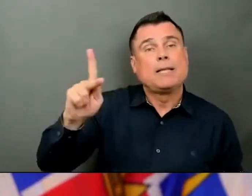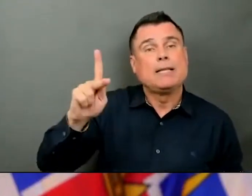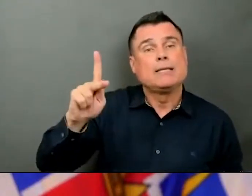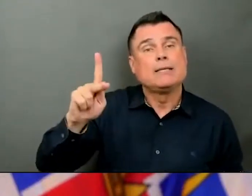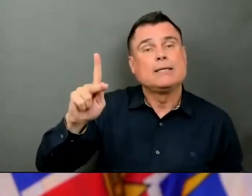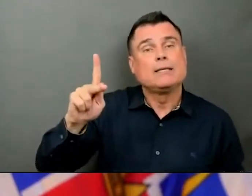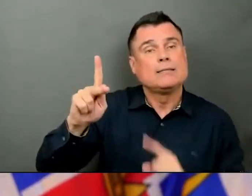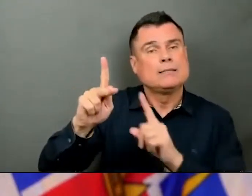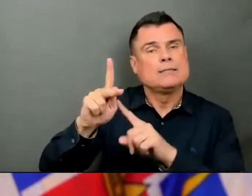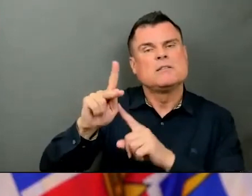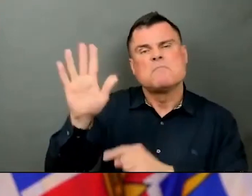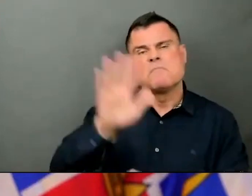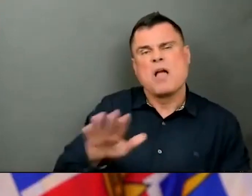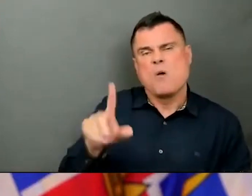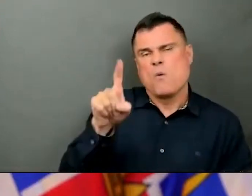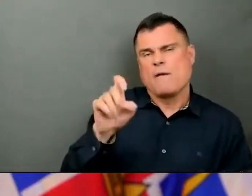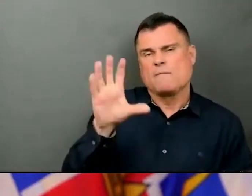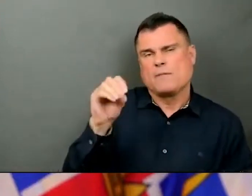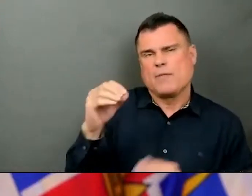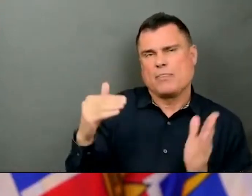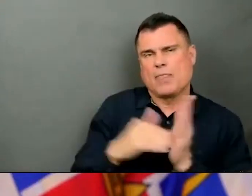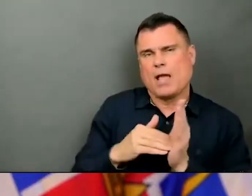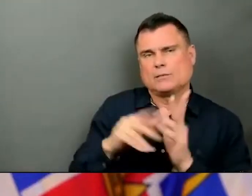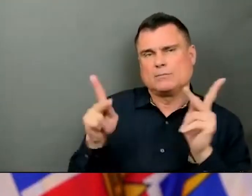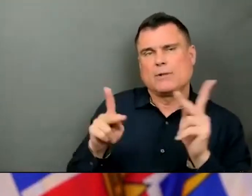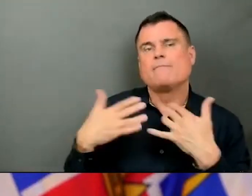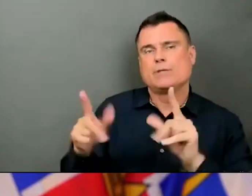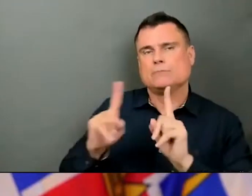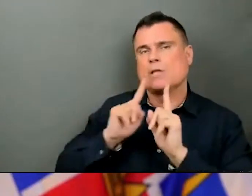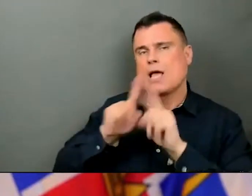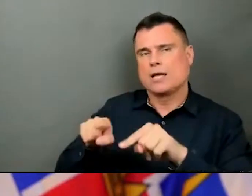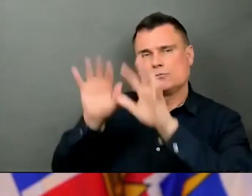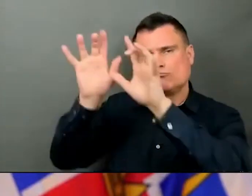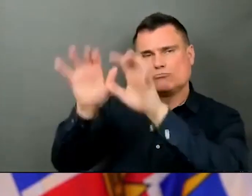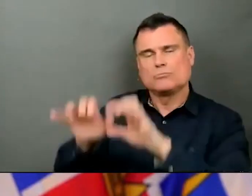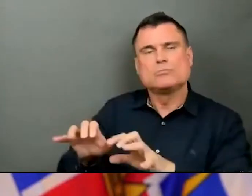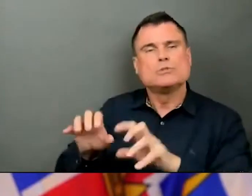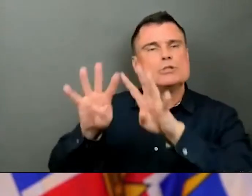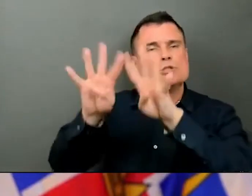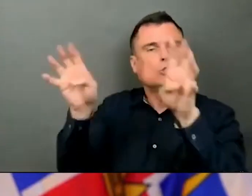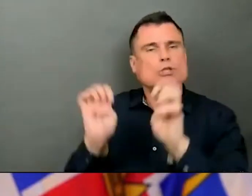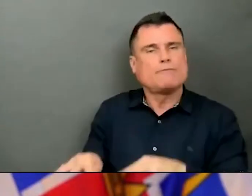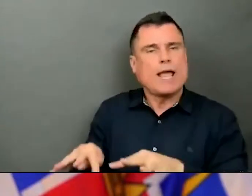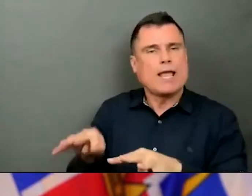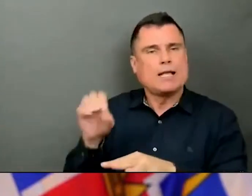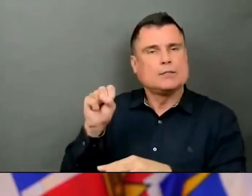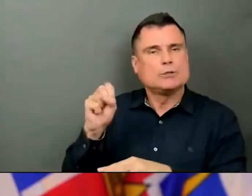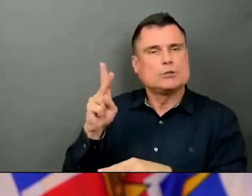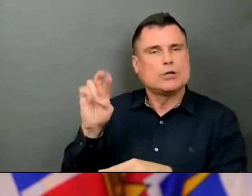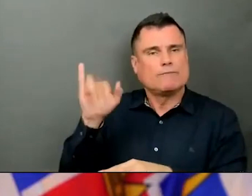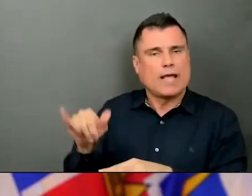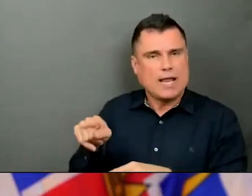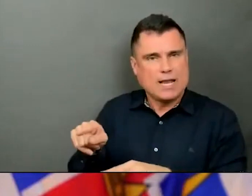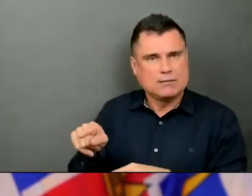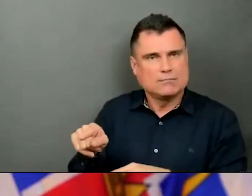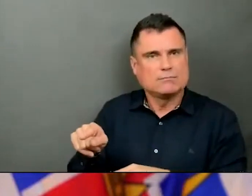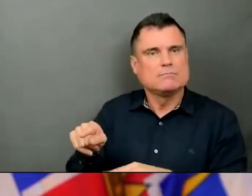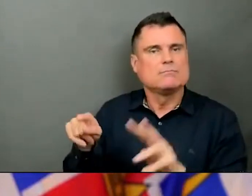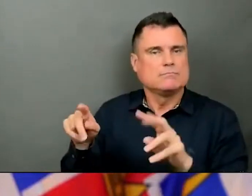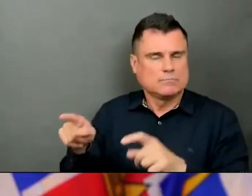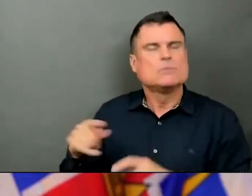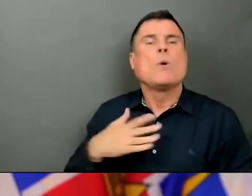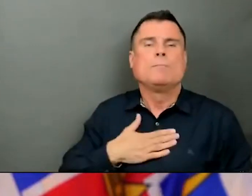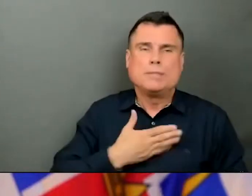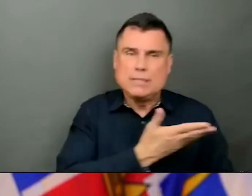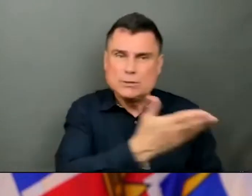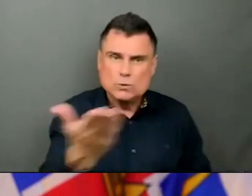answered it so far, but this is the second survey that we've done to ask just these questions. What are the things about the